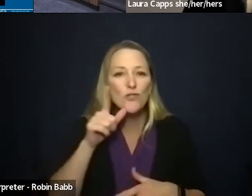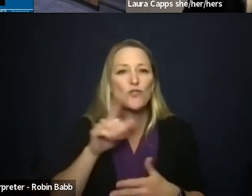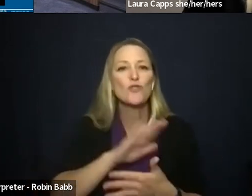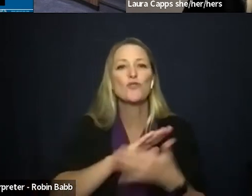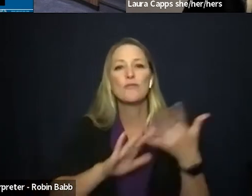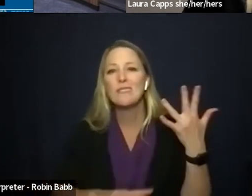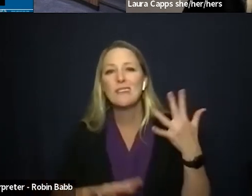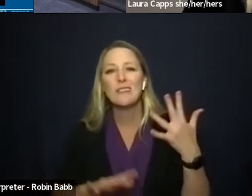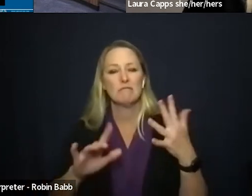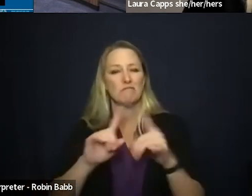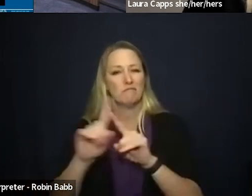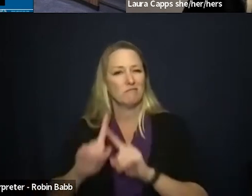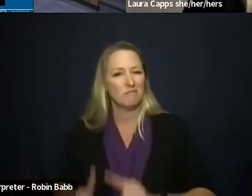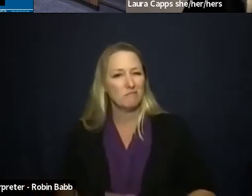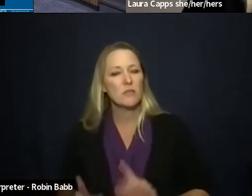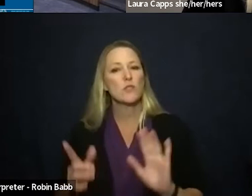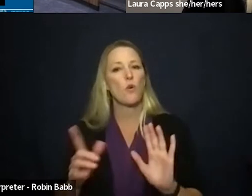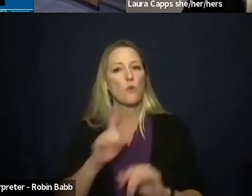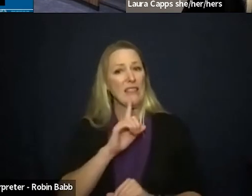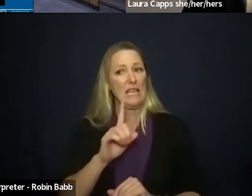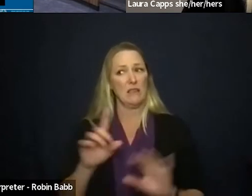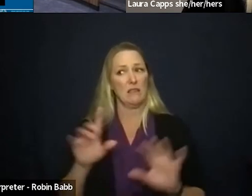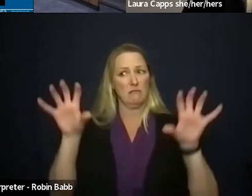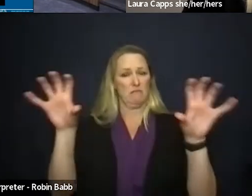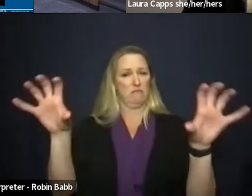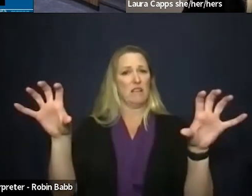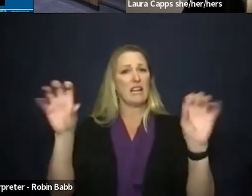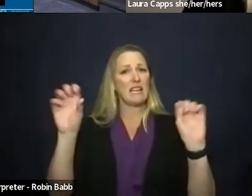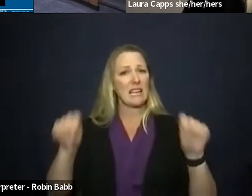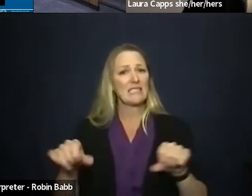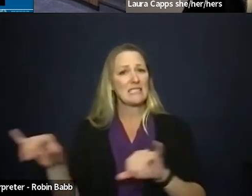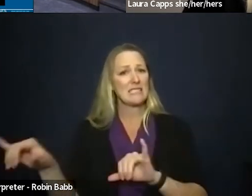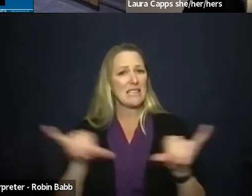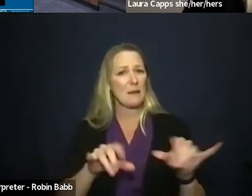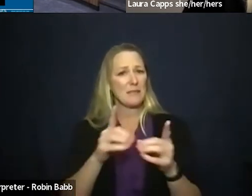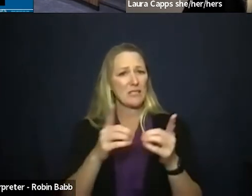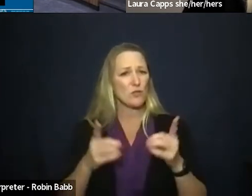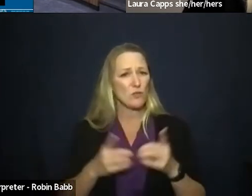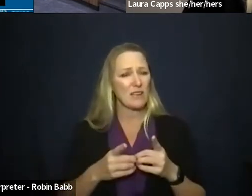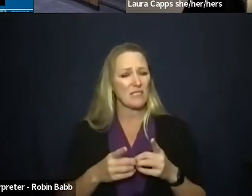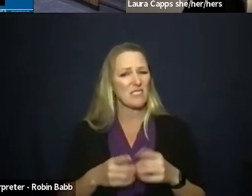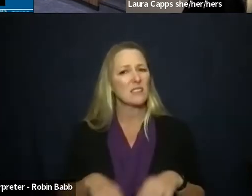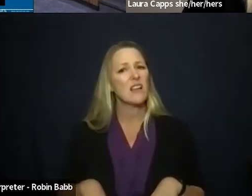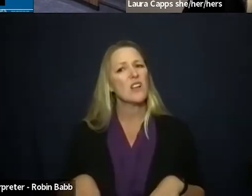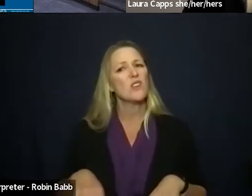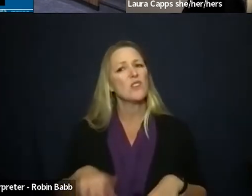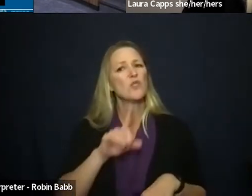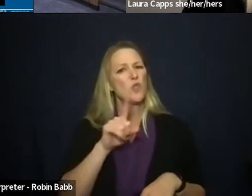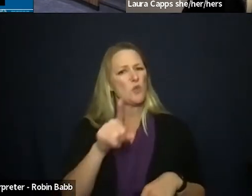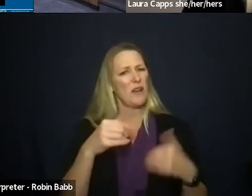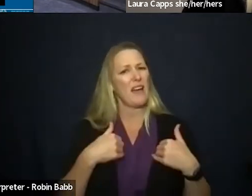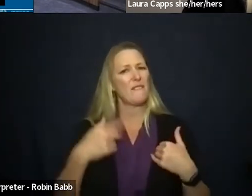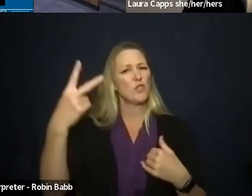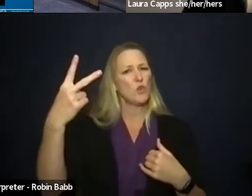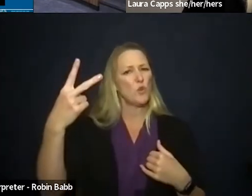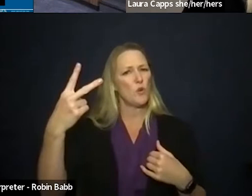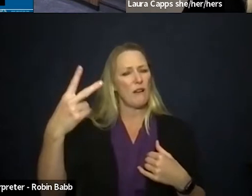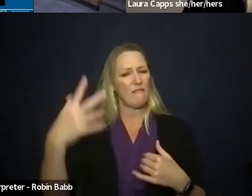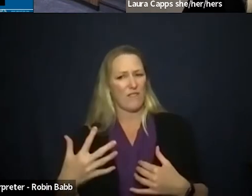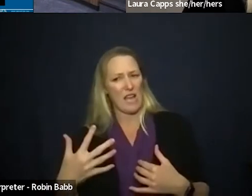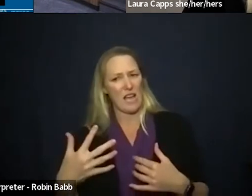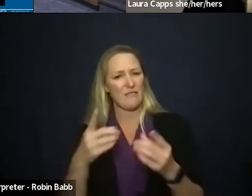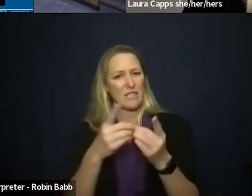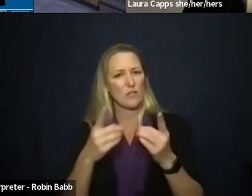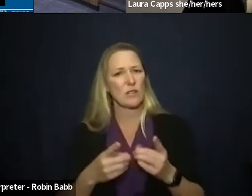district our equity map creates two districts out of five where nearly half of the voters are people of color in a majority of students of